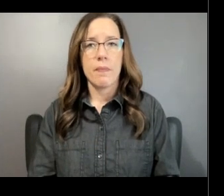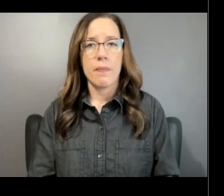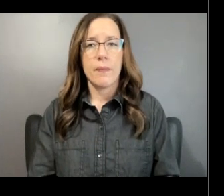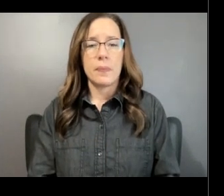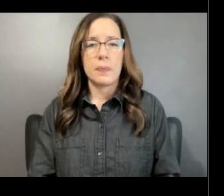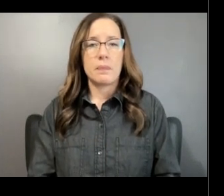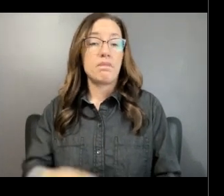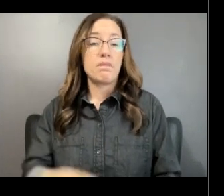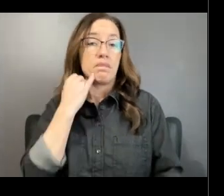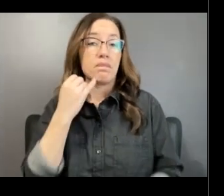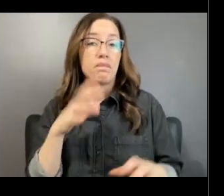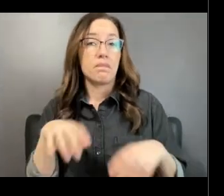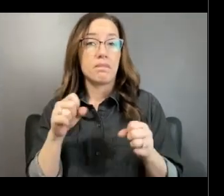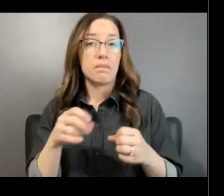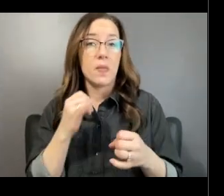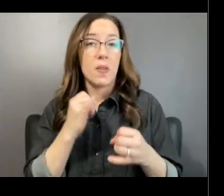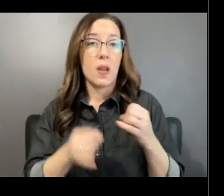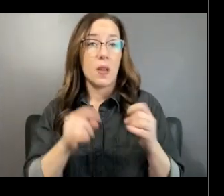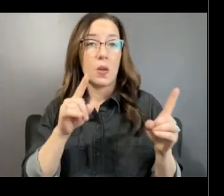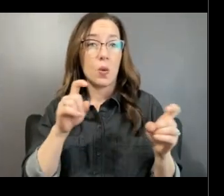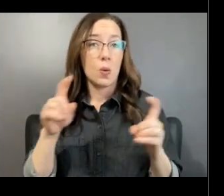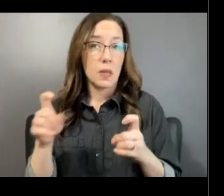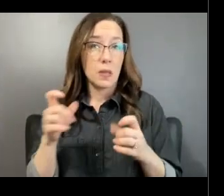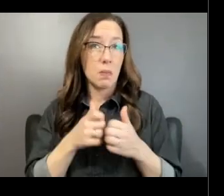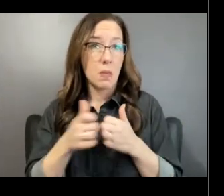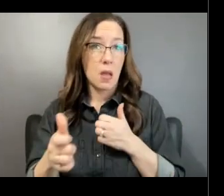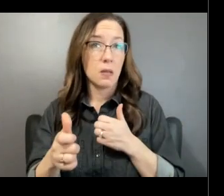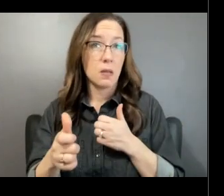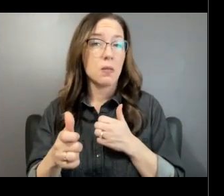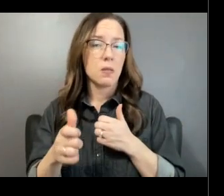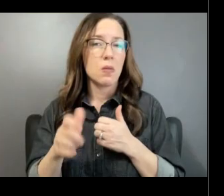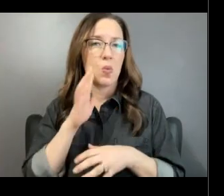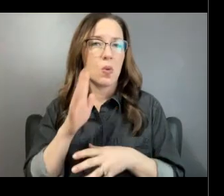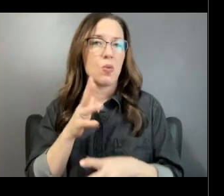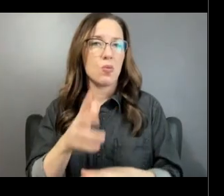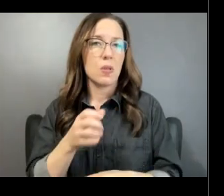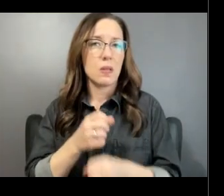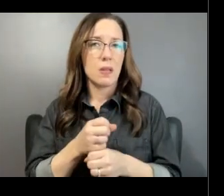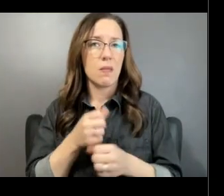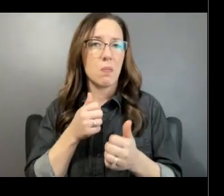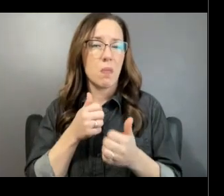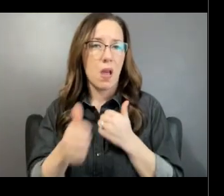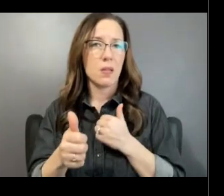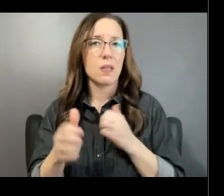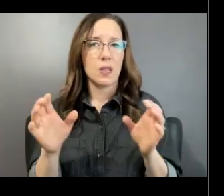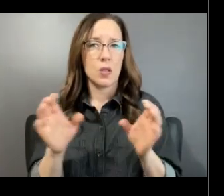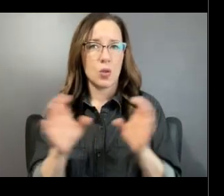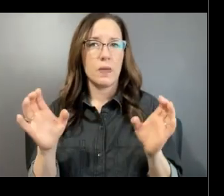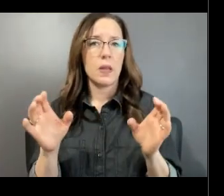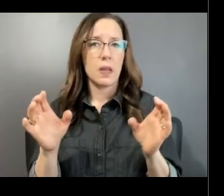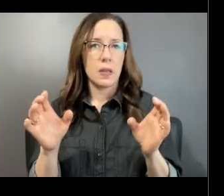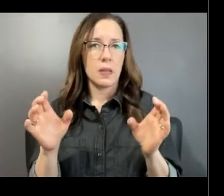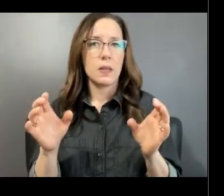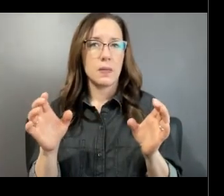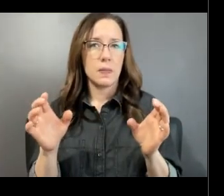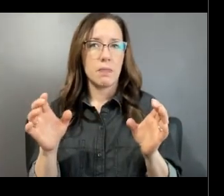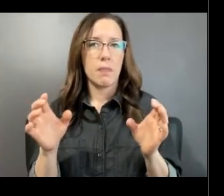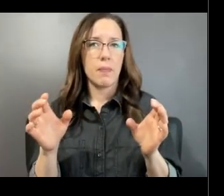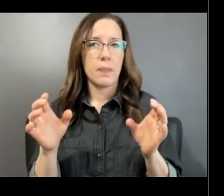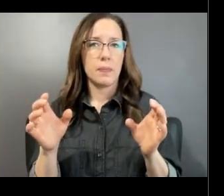If you take the final quiz and pass, you will receive a passing certificate.